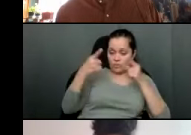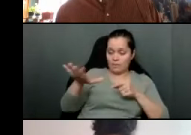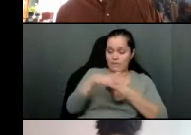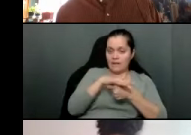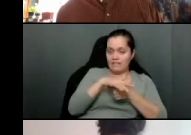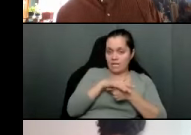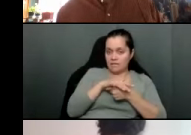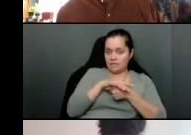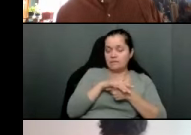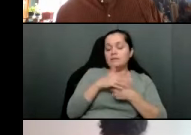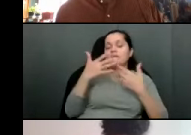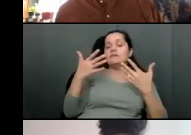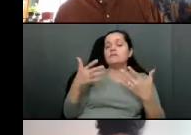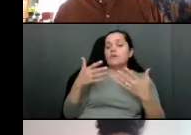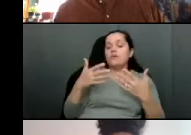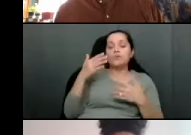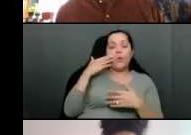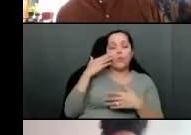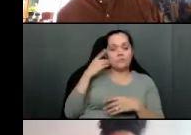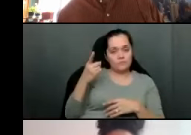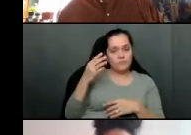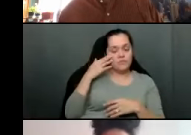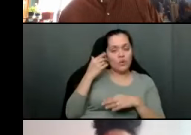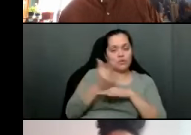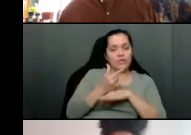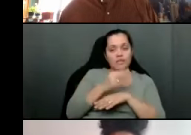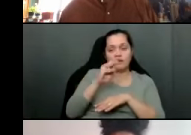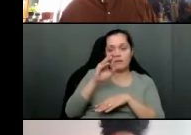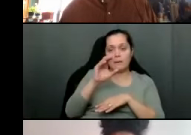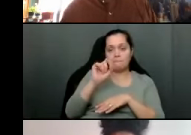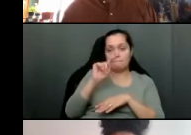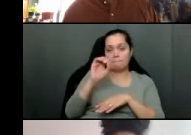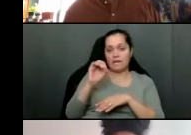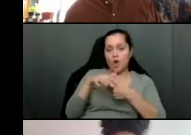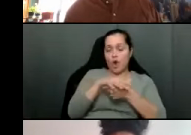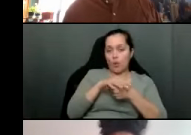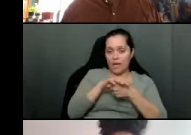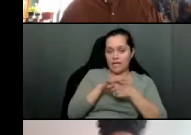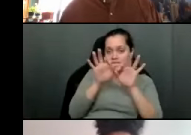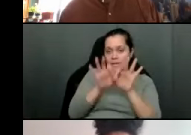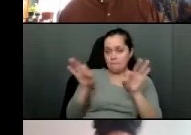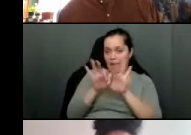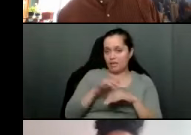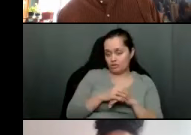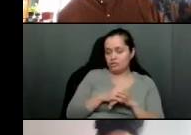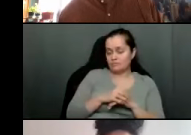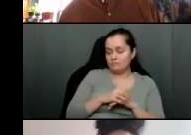place? So know this, know the geographer's motto. Location